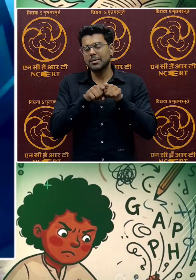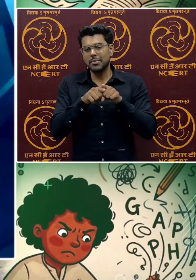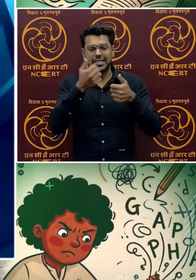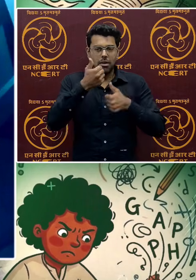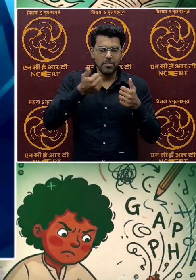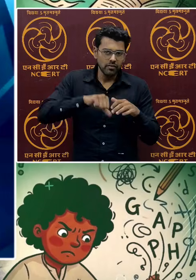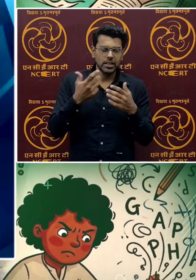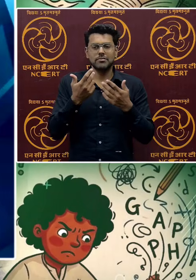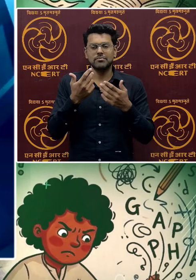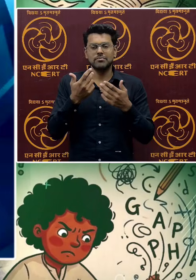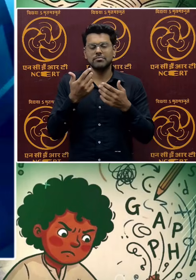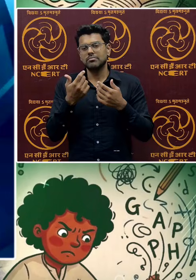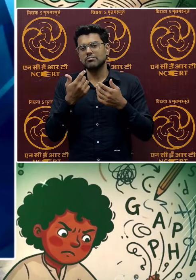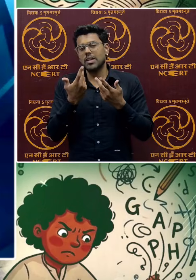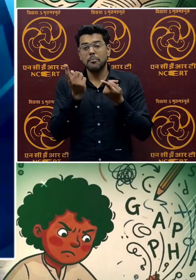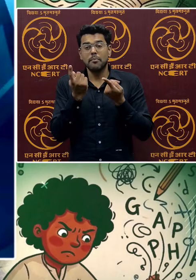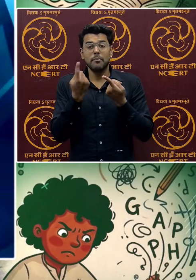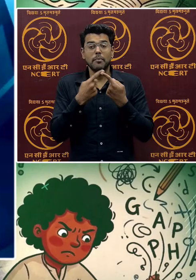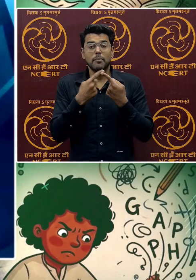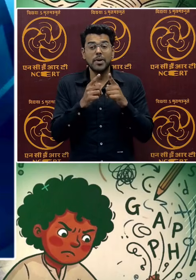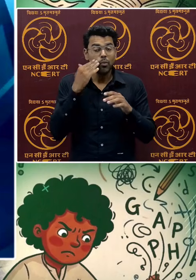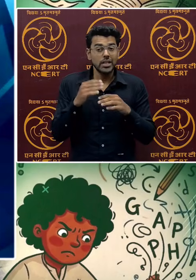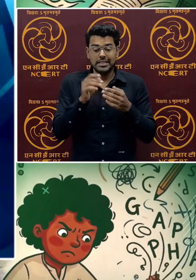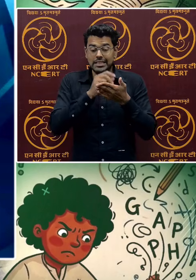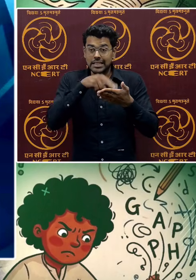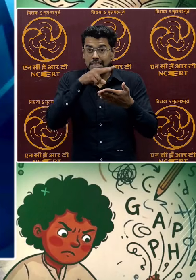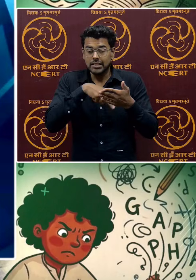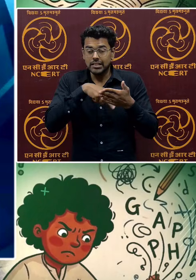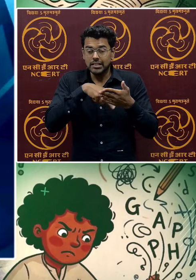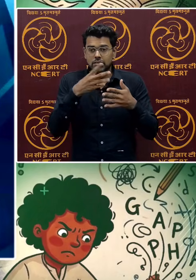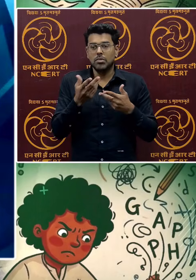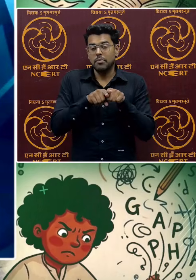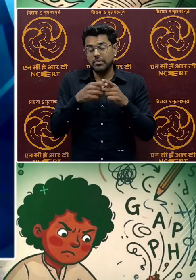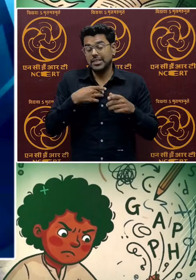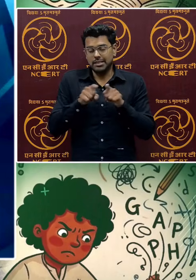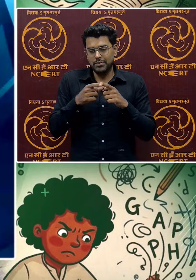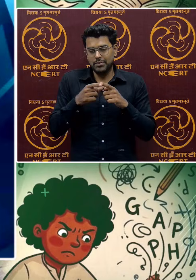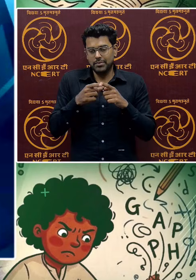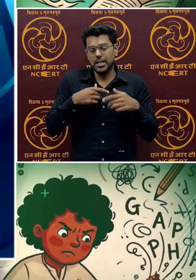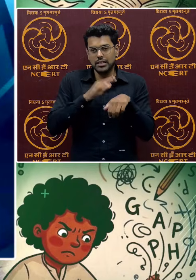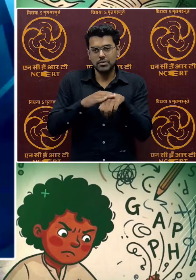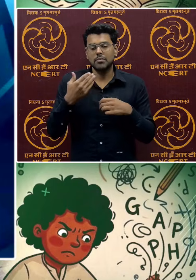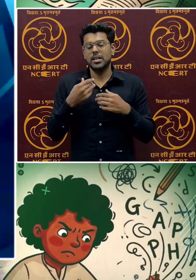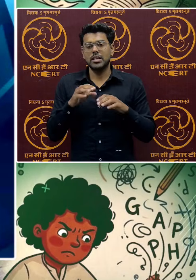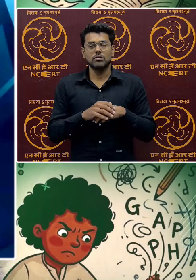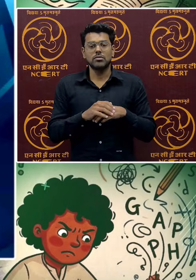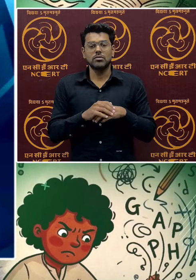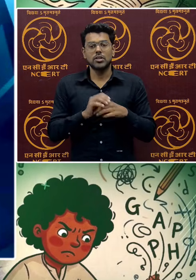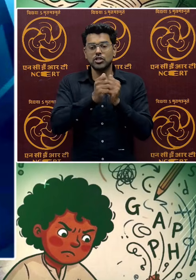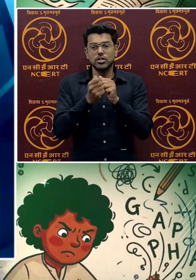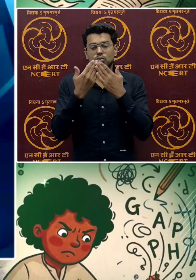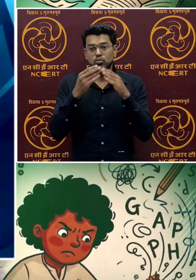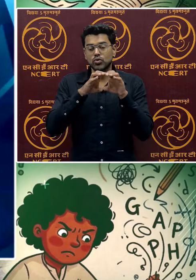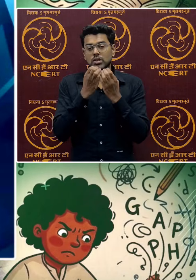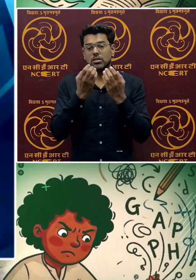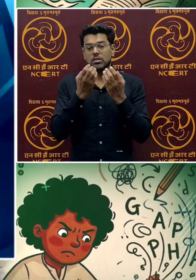tests and so on. True. But when it is a dyslexic child, they will, in my case, I changed 7 schools to complete my schooling. My